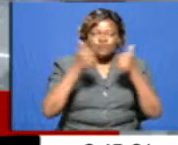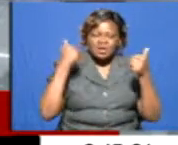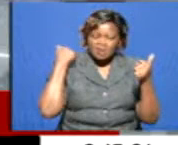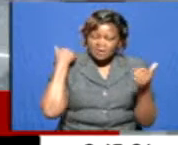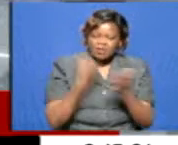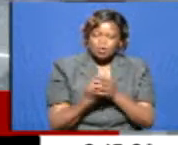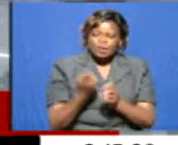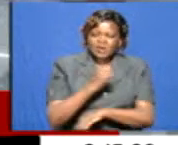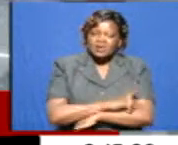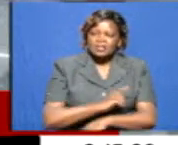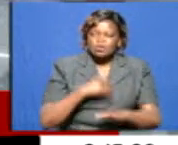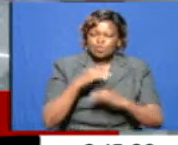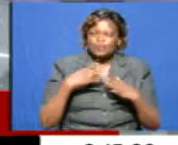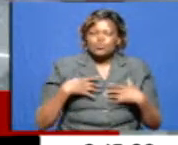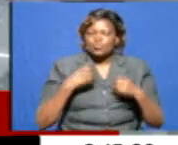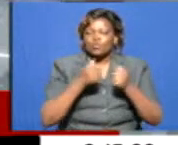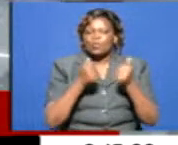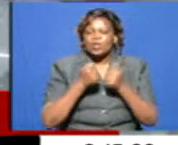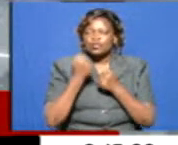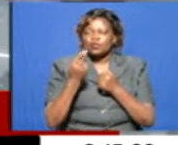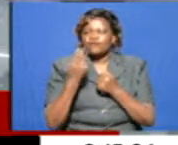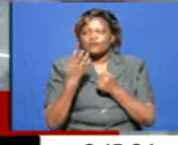bringing total recoveries to